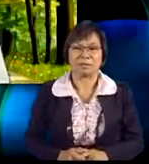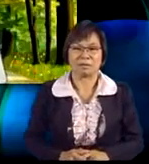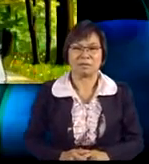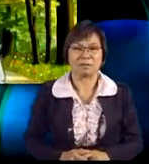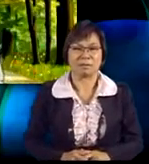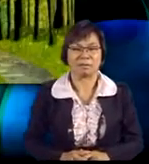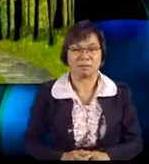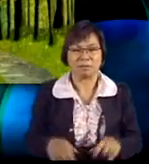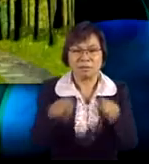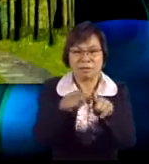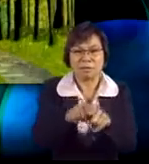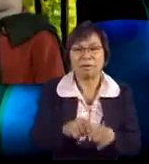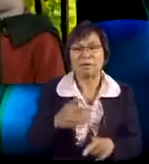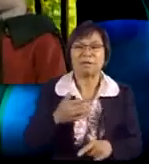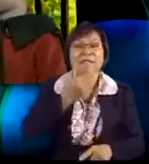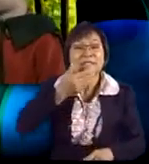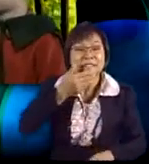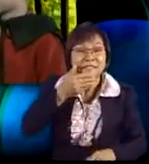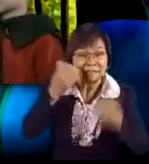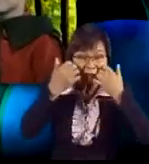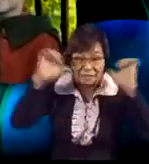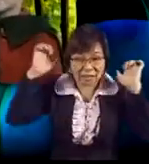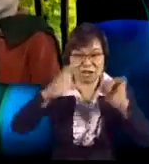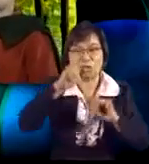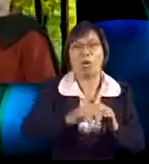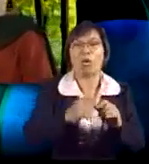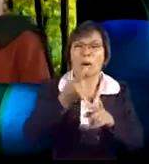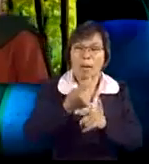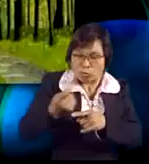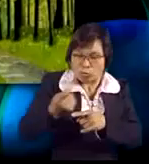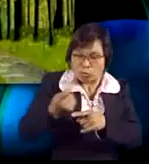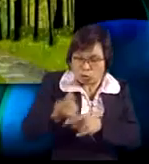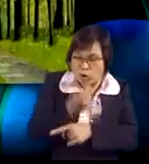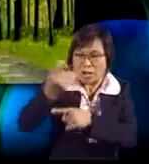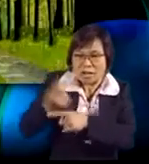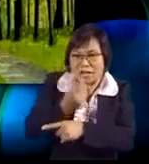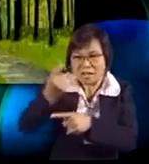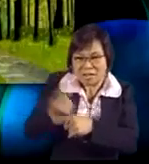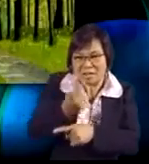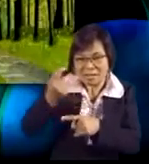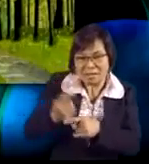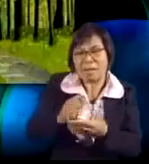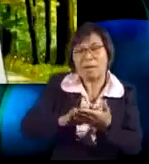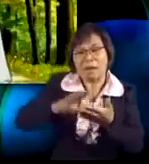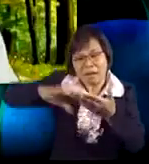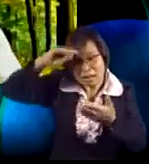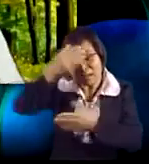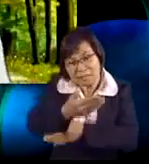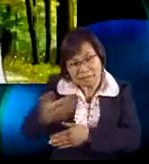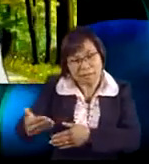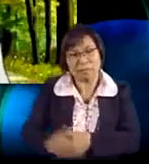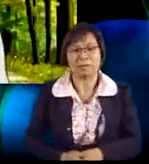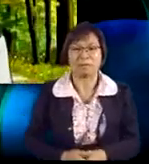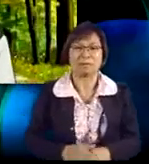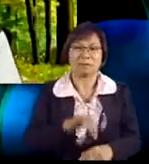You are learning fast, my young apprentice. Apprentice? Is that like a young genius? No, apprentice means that you